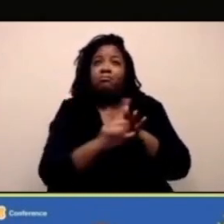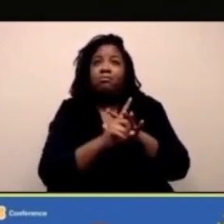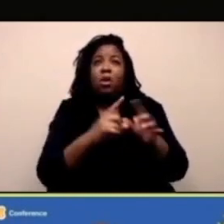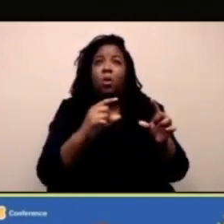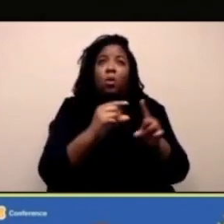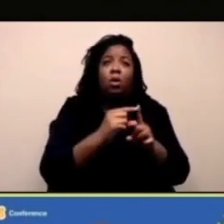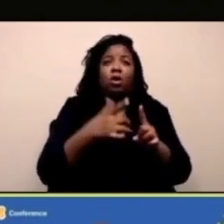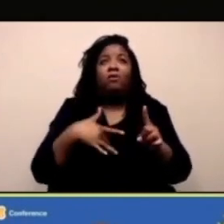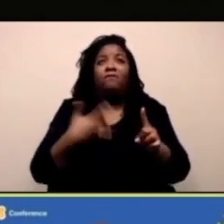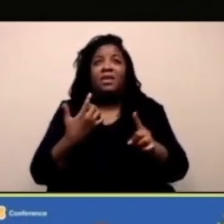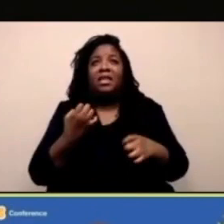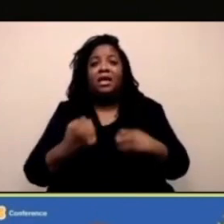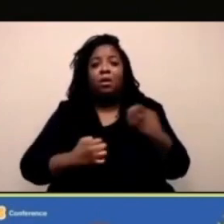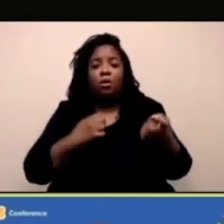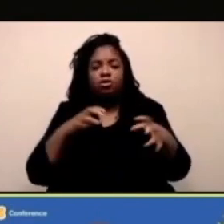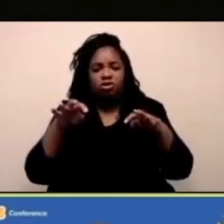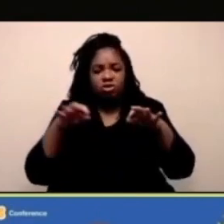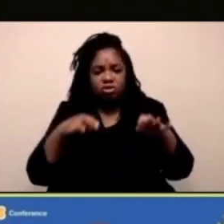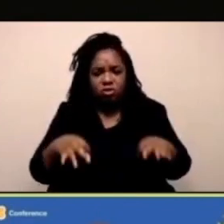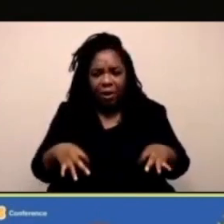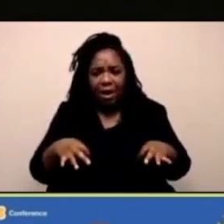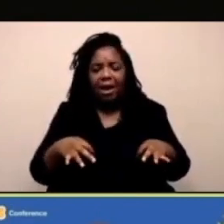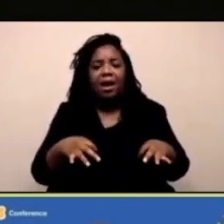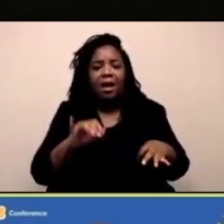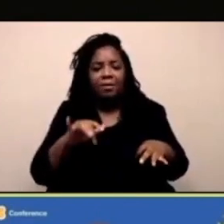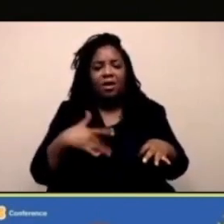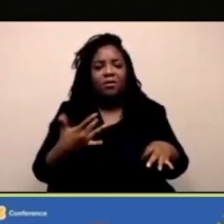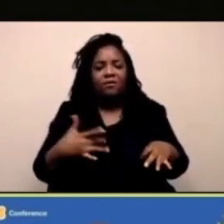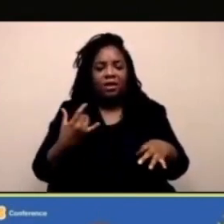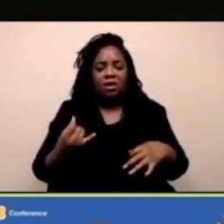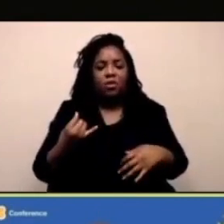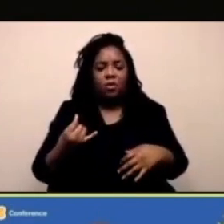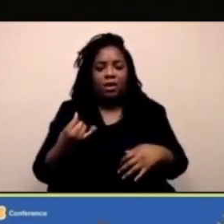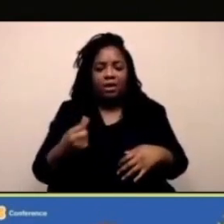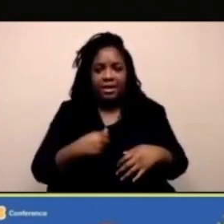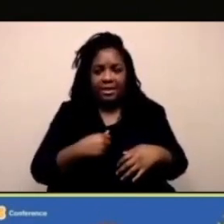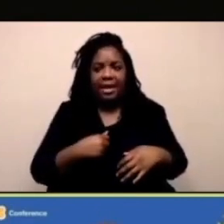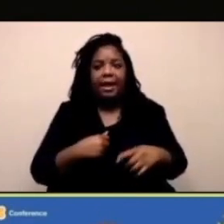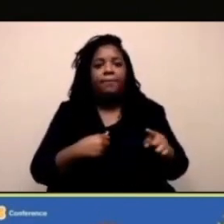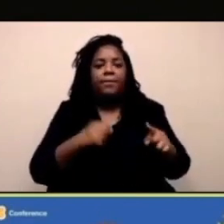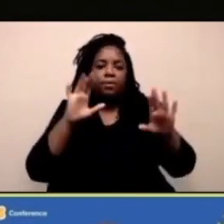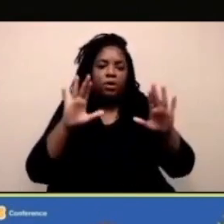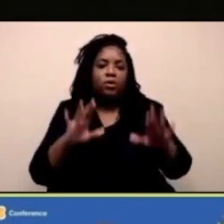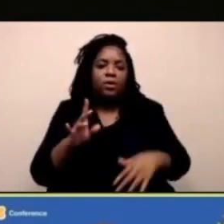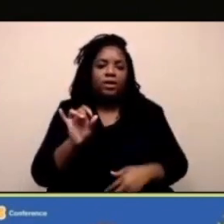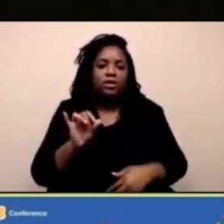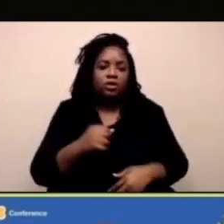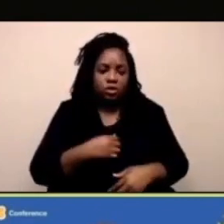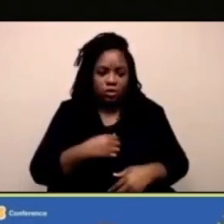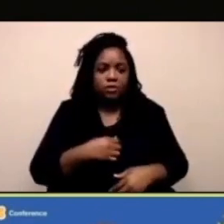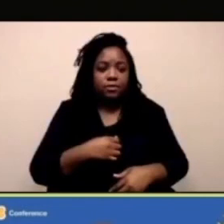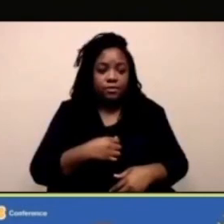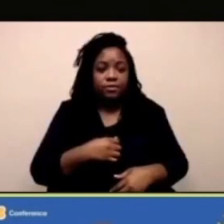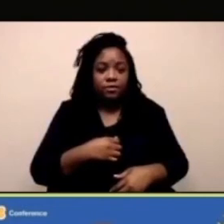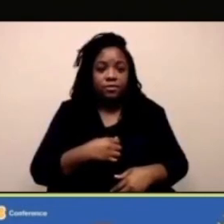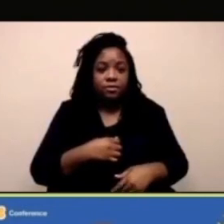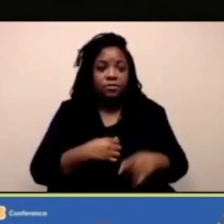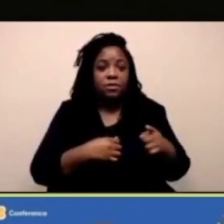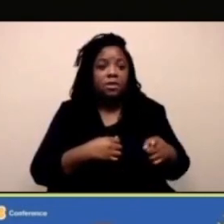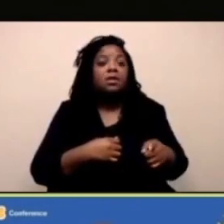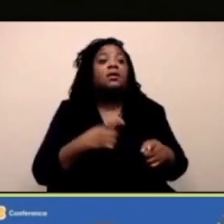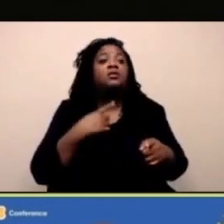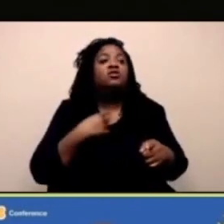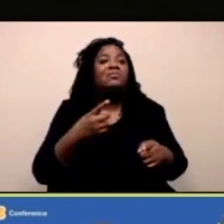describe that particular, how you're feeling in that particular quadrant, that'd be great too. So just take, 10, 15 seconds